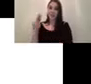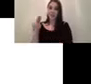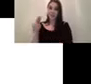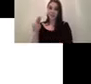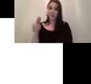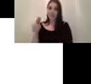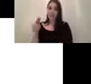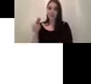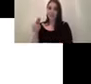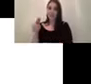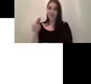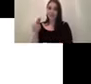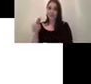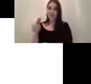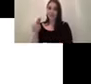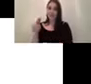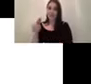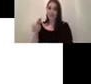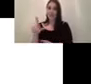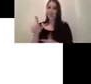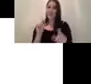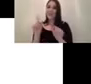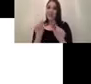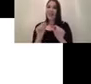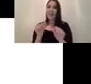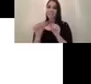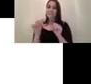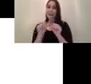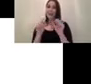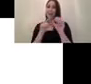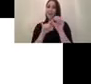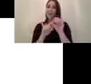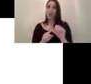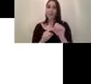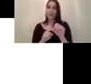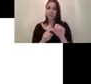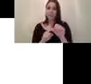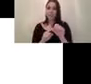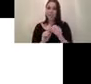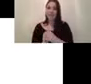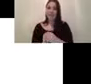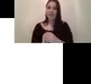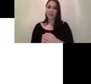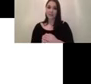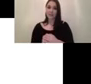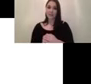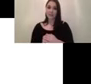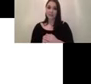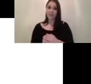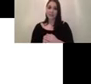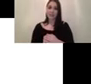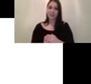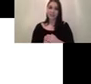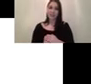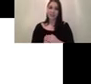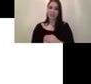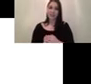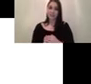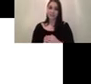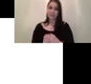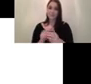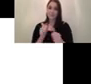have selected a better quality proposals for the later stage. There's a better chance for the model to